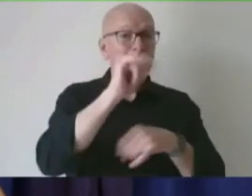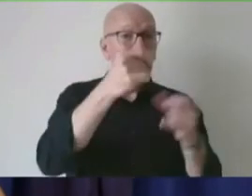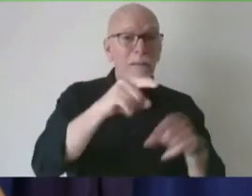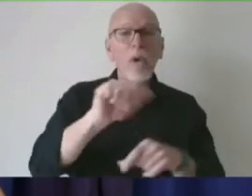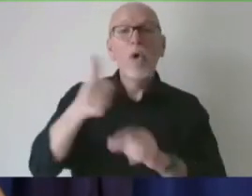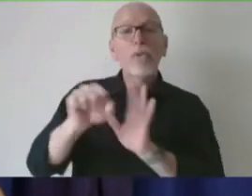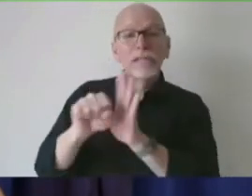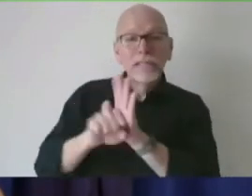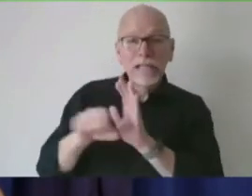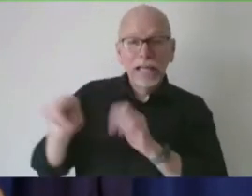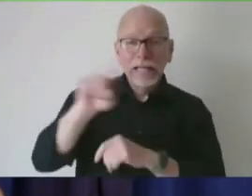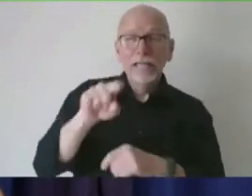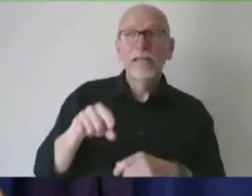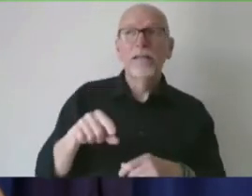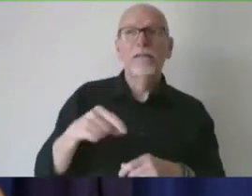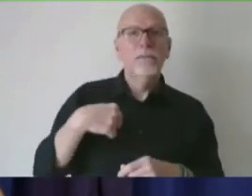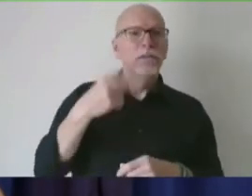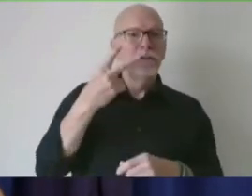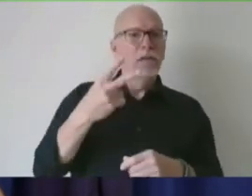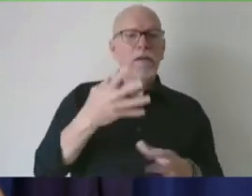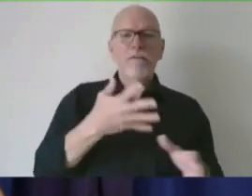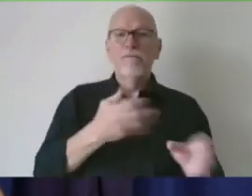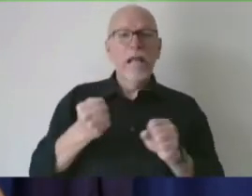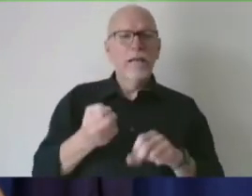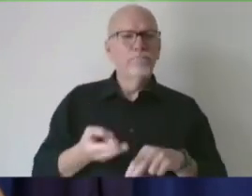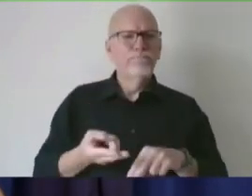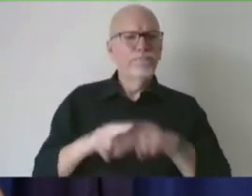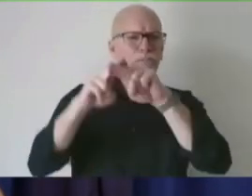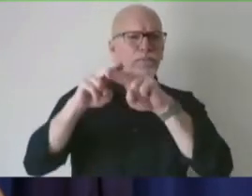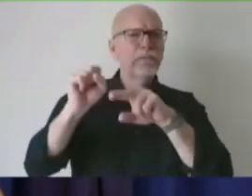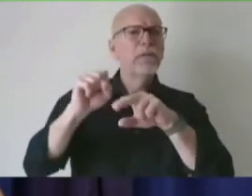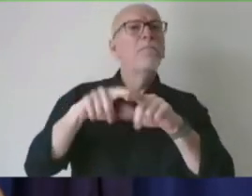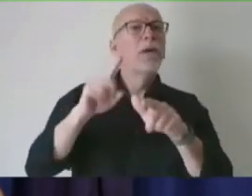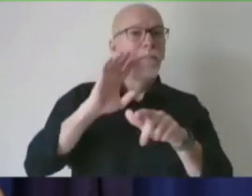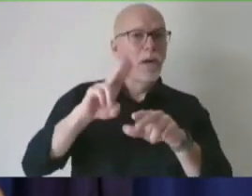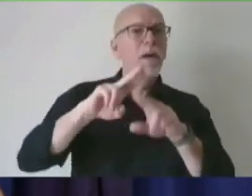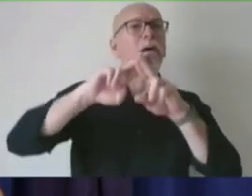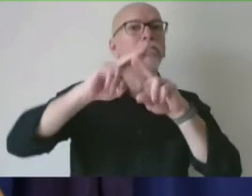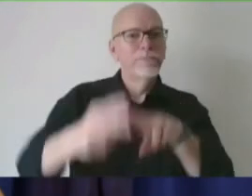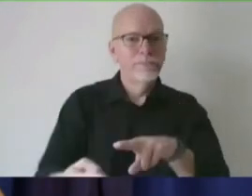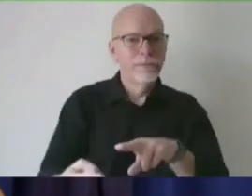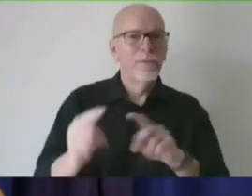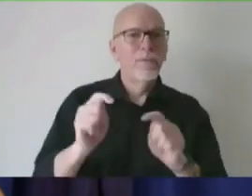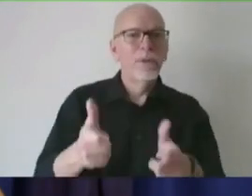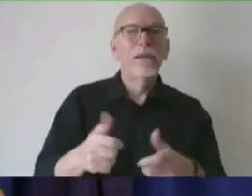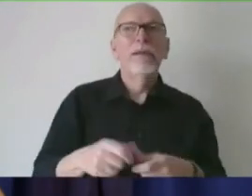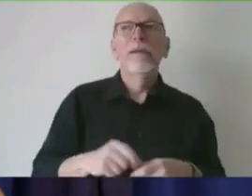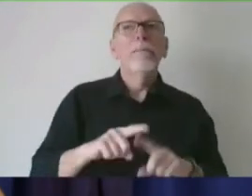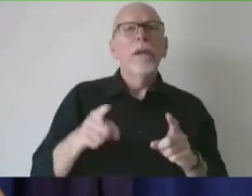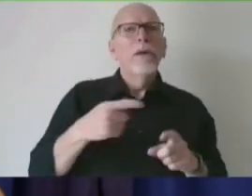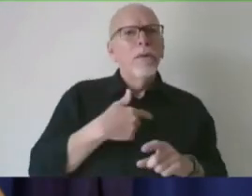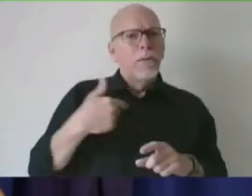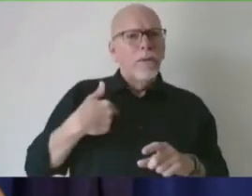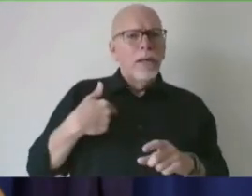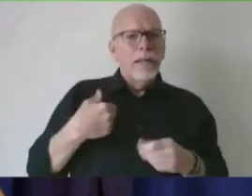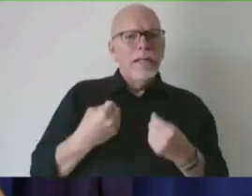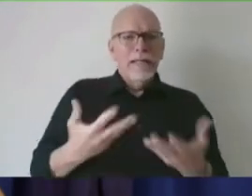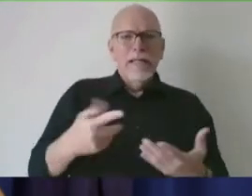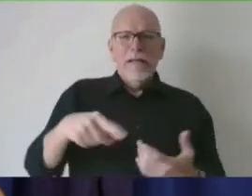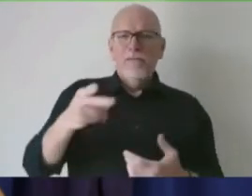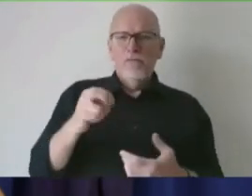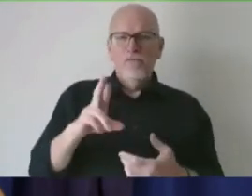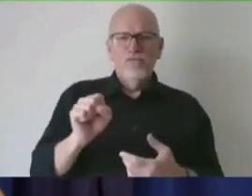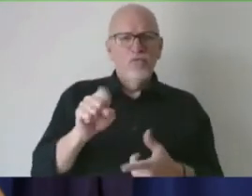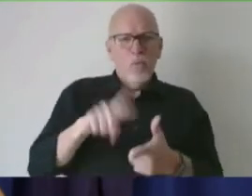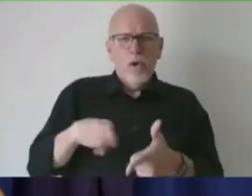typically is a very, very high rise very quickly, but then it does fall off very quickly. But we have given Hoosiers the tools that